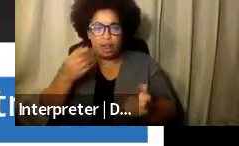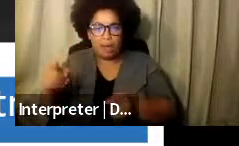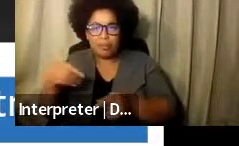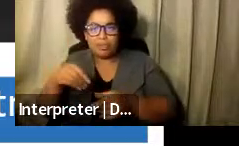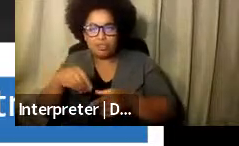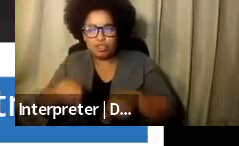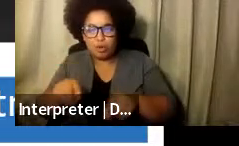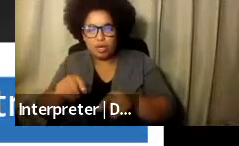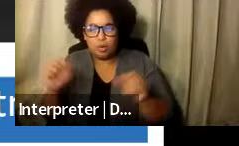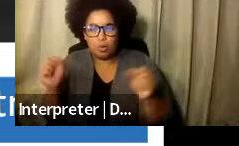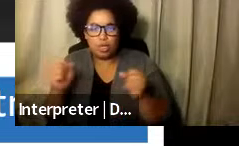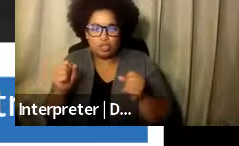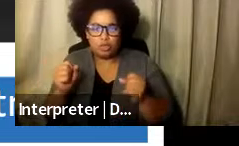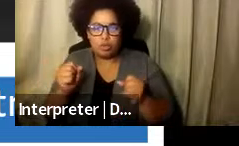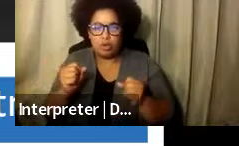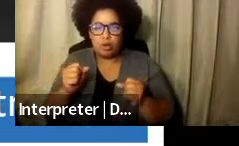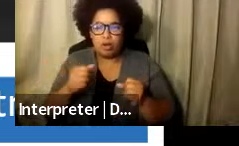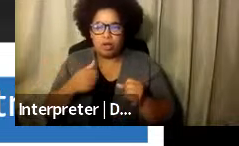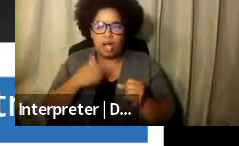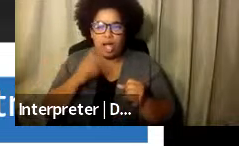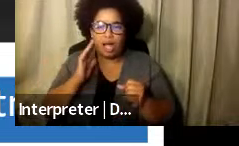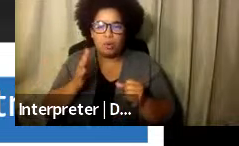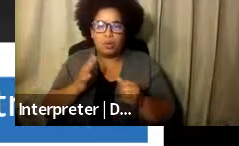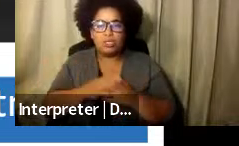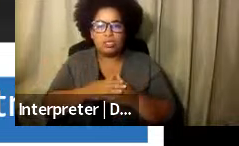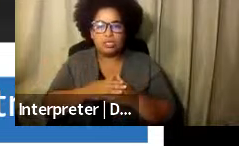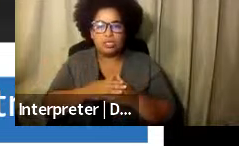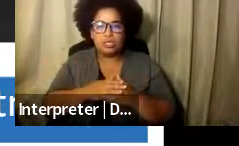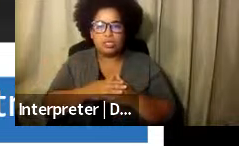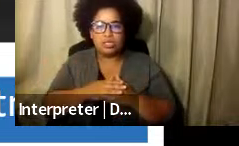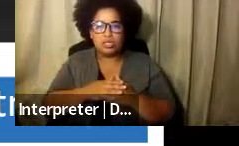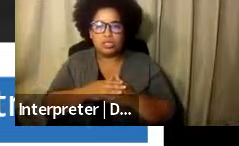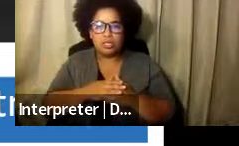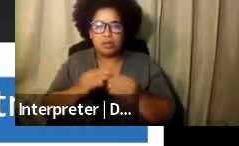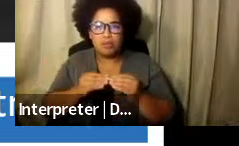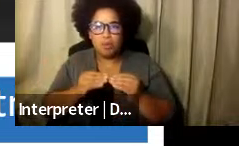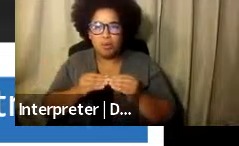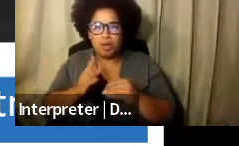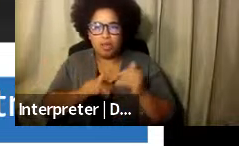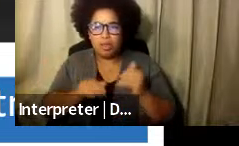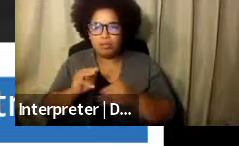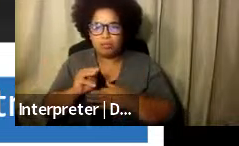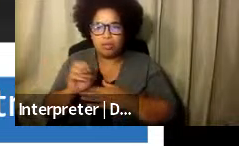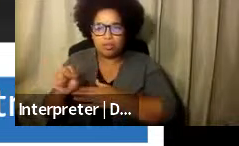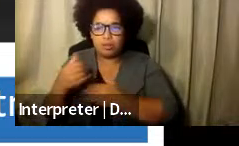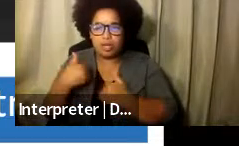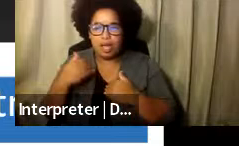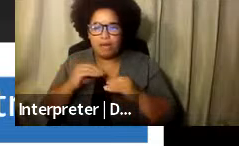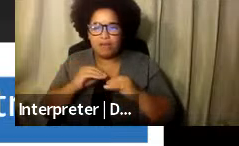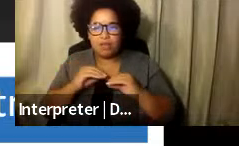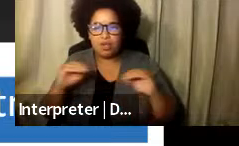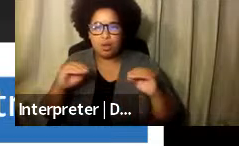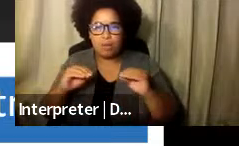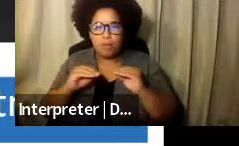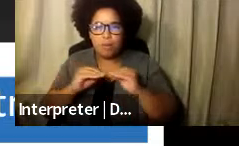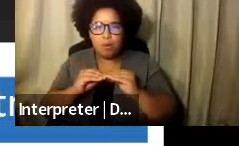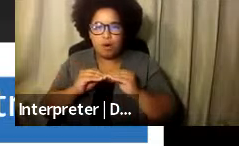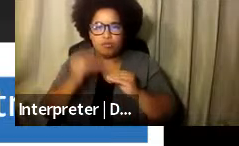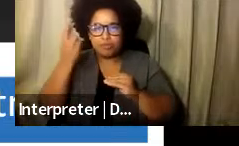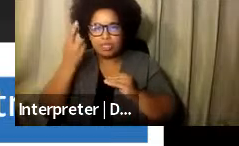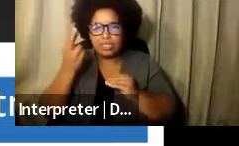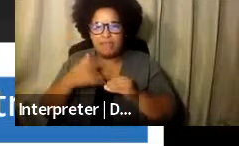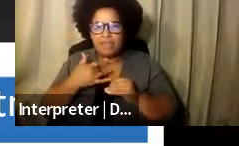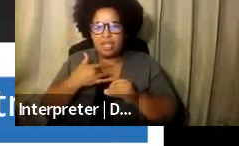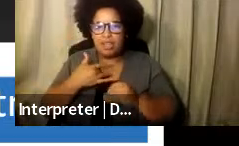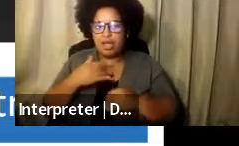like previewed, I would hang a little more crepe than Dr. Moss, because we have no reason to believe that Paxlovid is